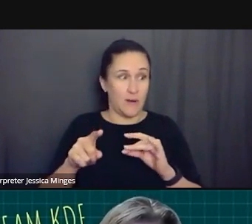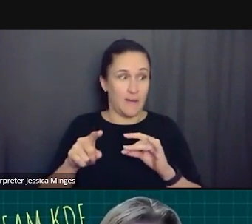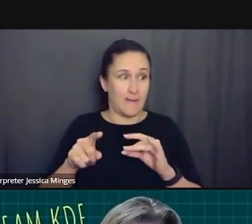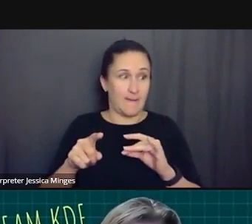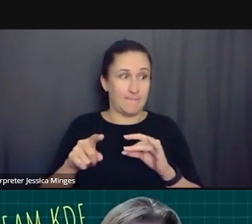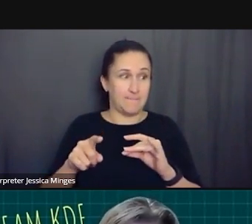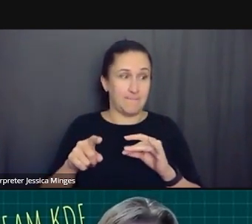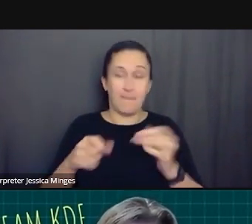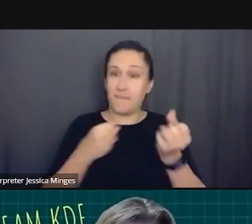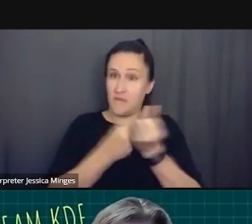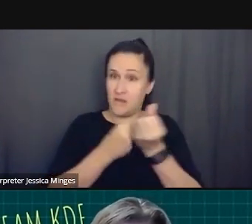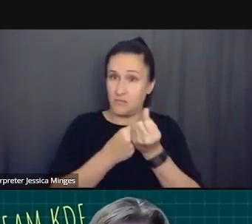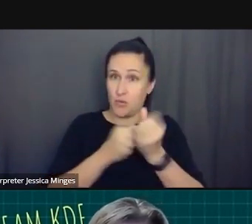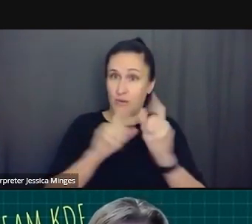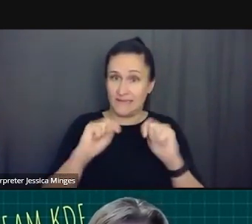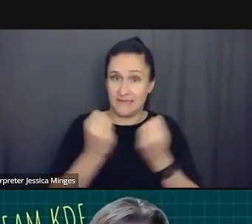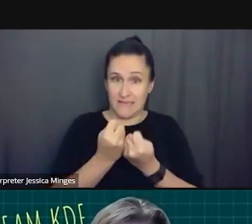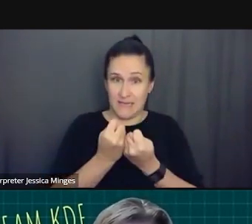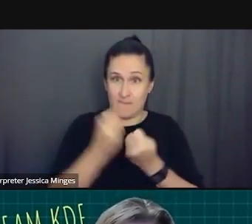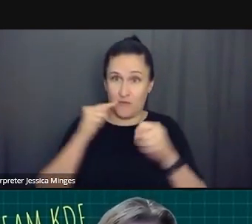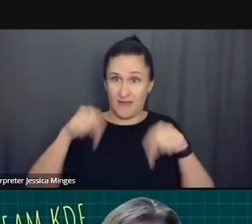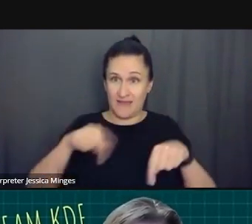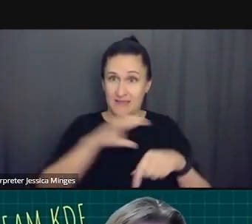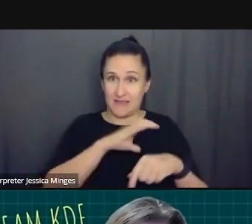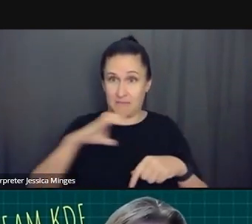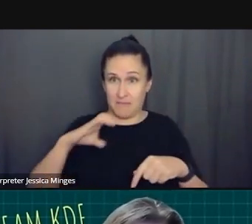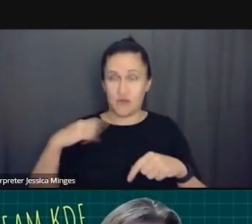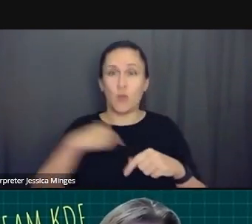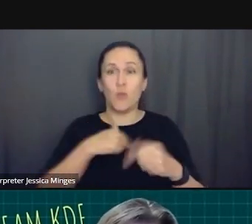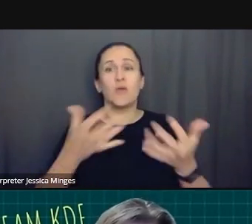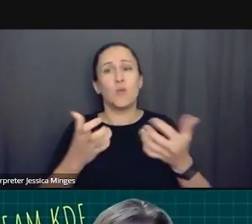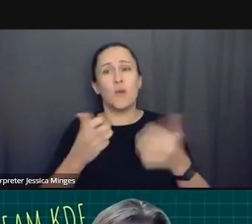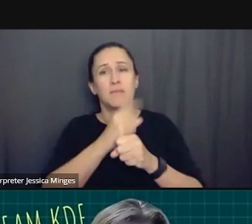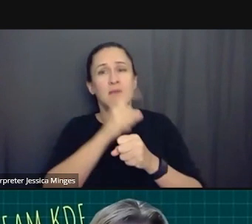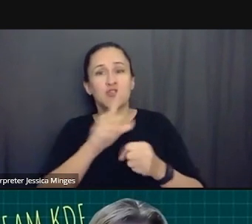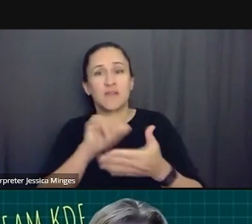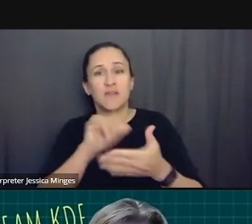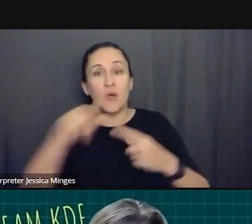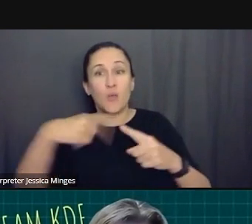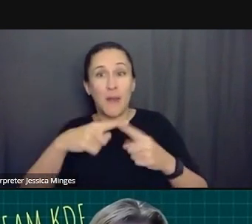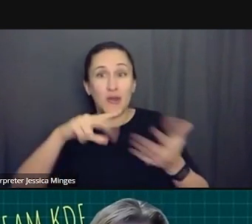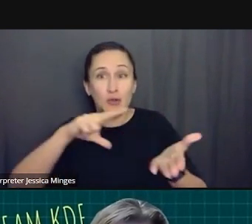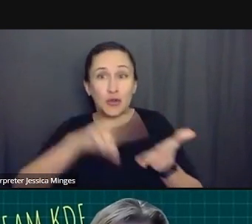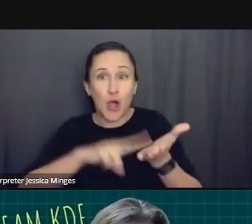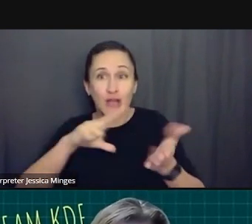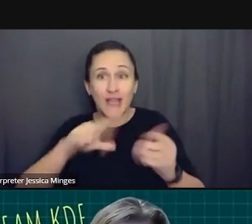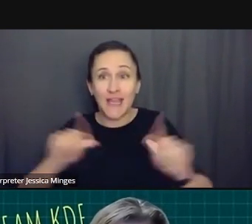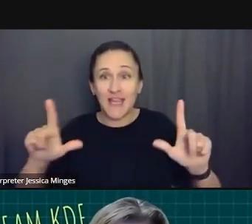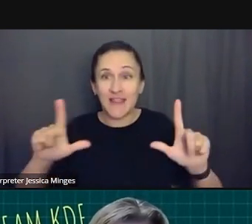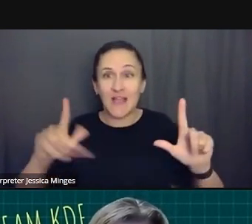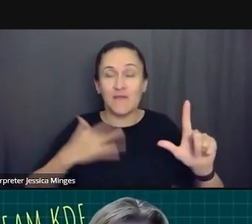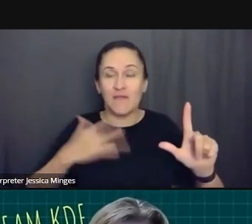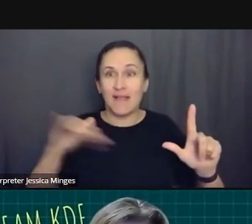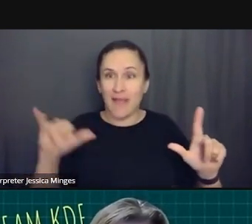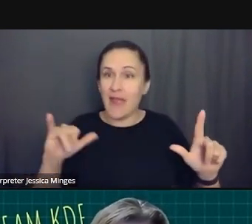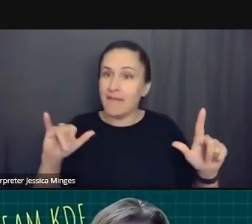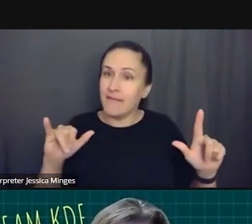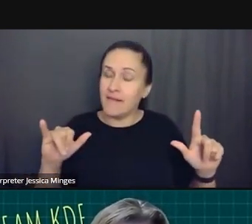support team for these committees. We want to be sure that when you log in, that you feel like it was